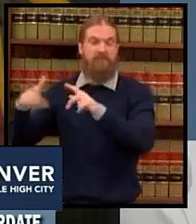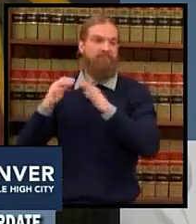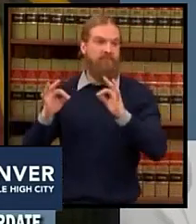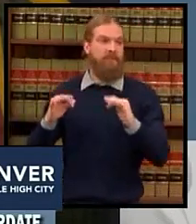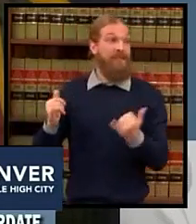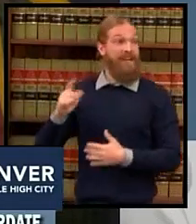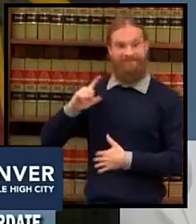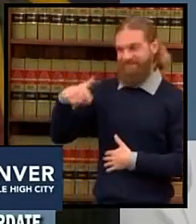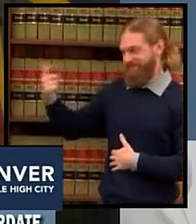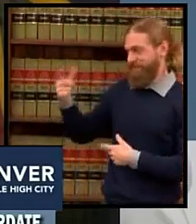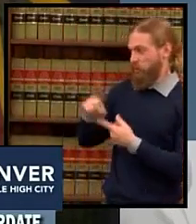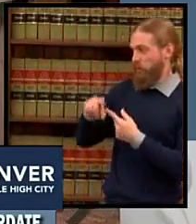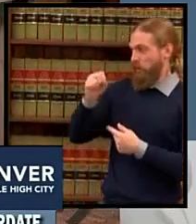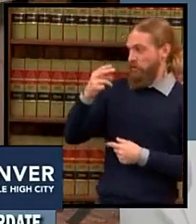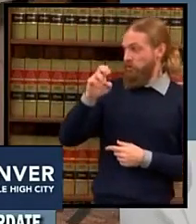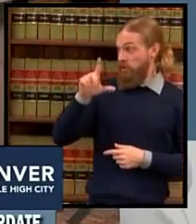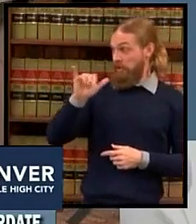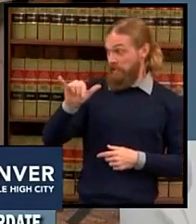Go ahead, Shelley.